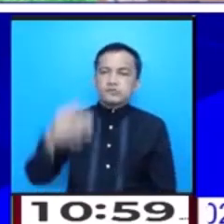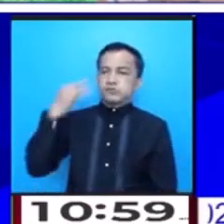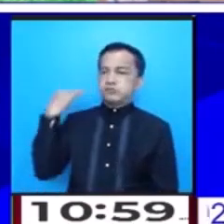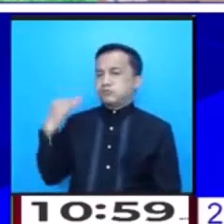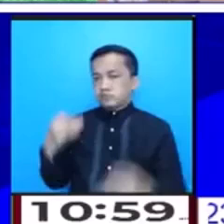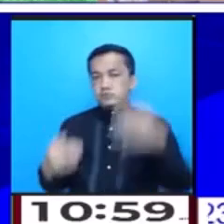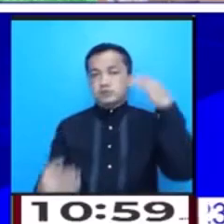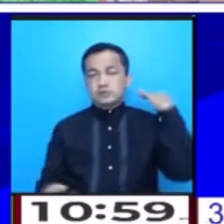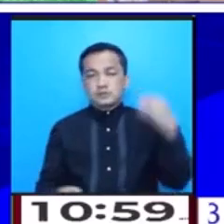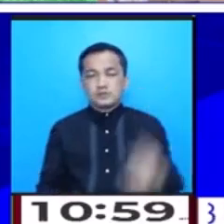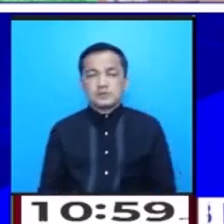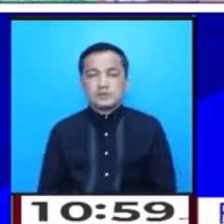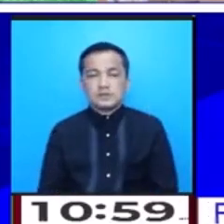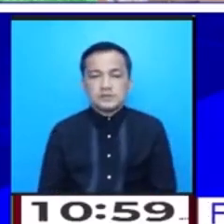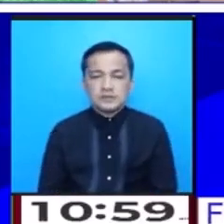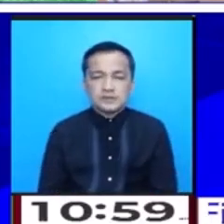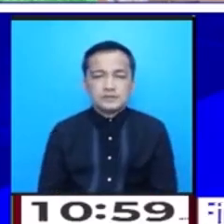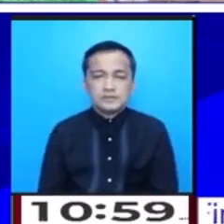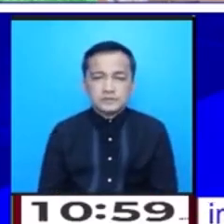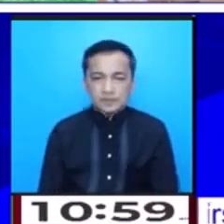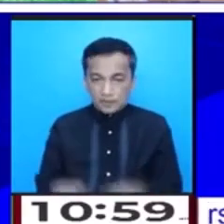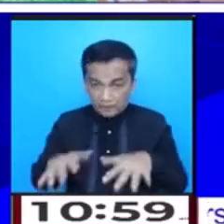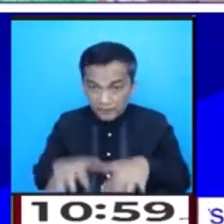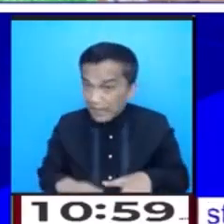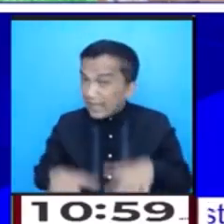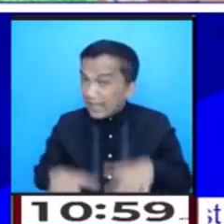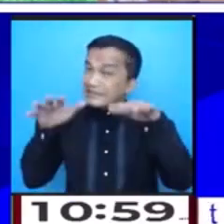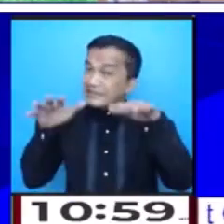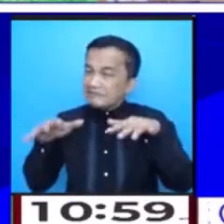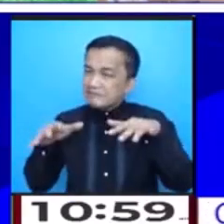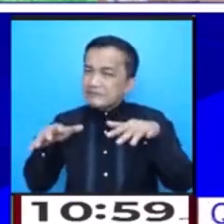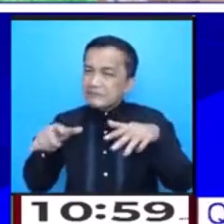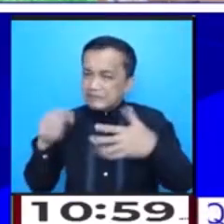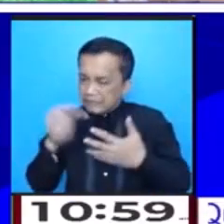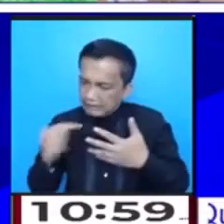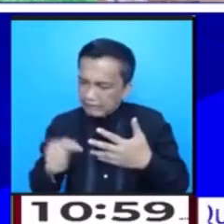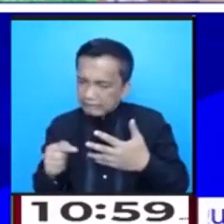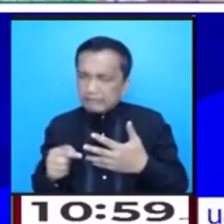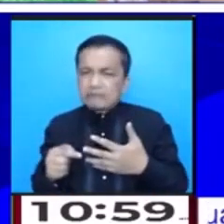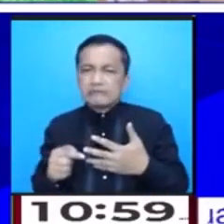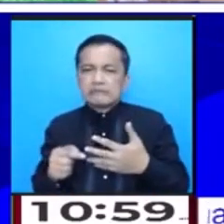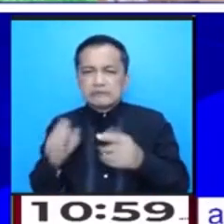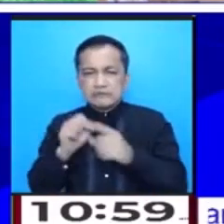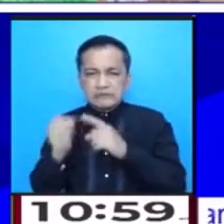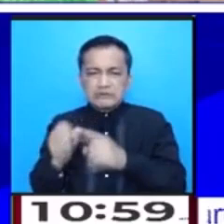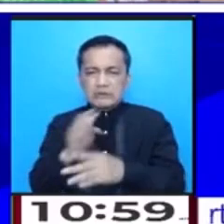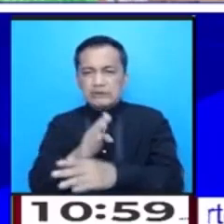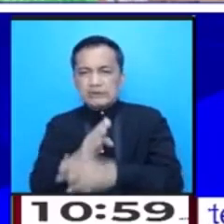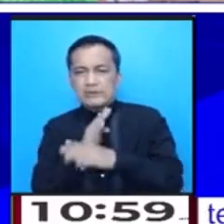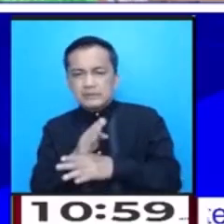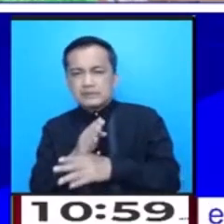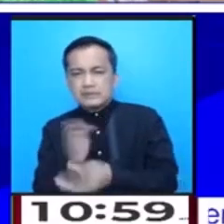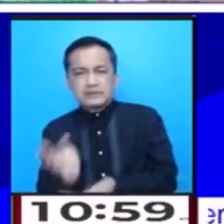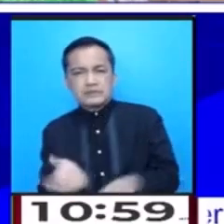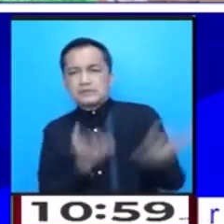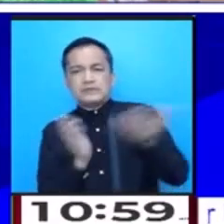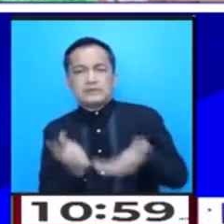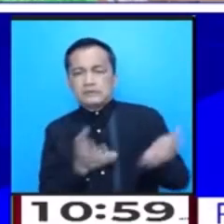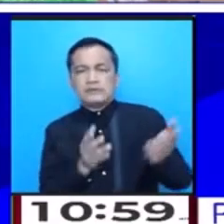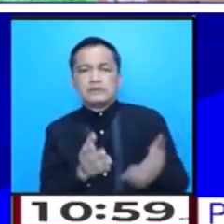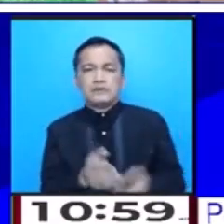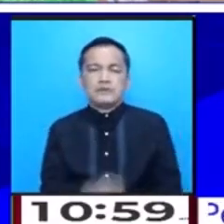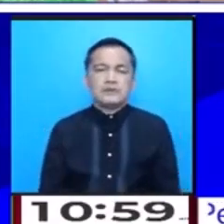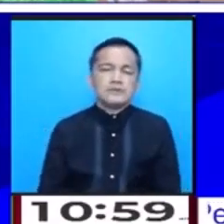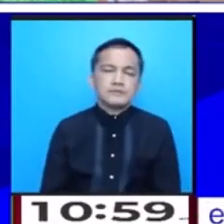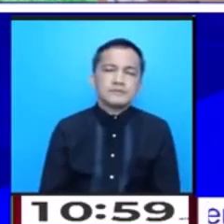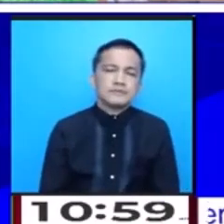or some floods or other circumstances preventing the delivery of your